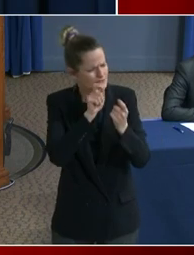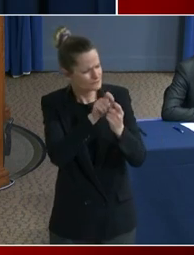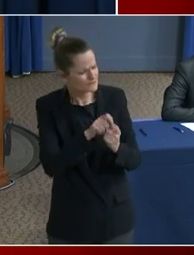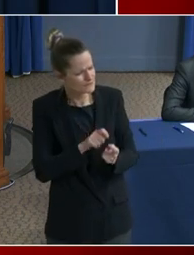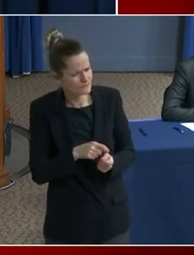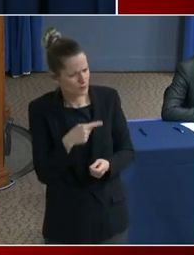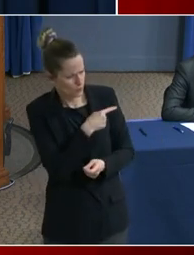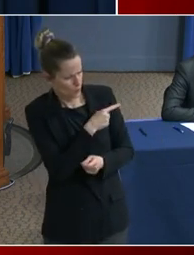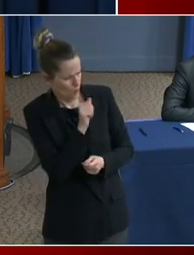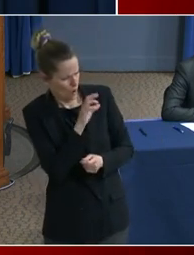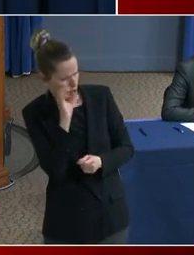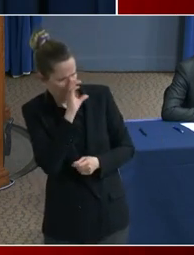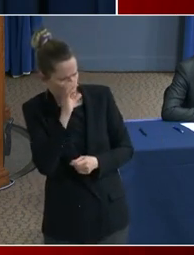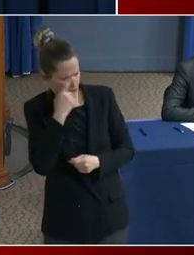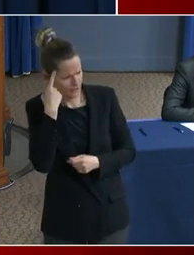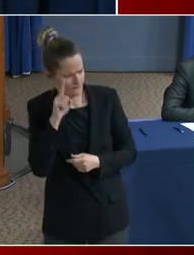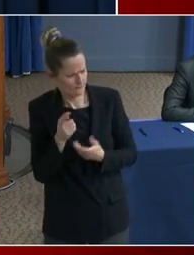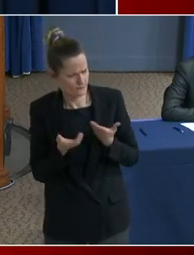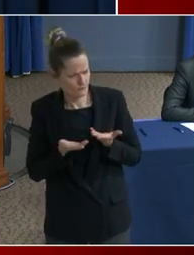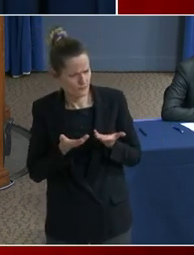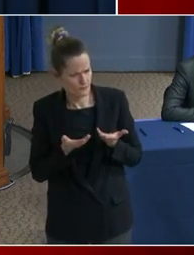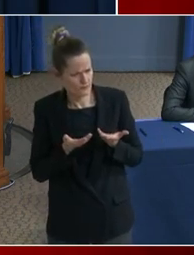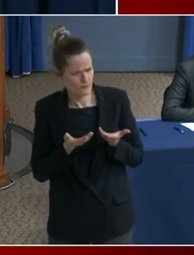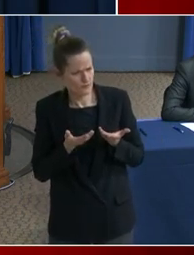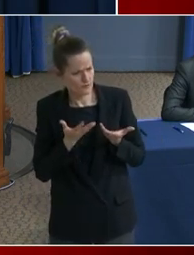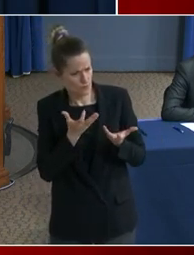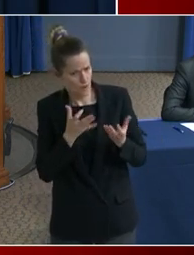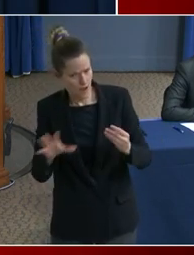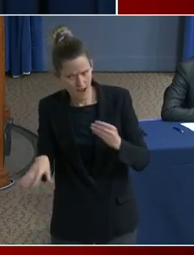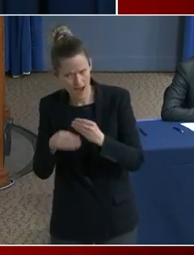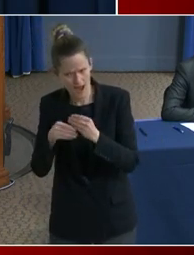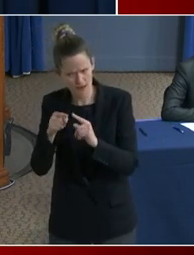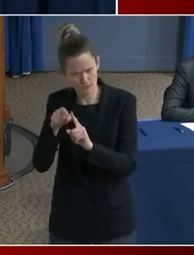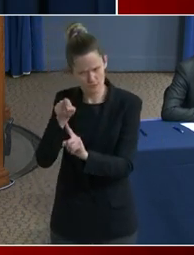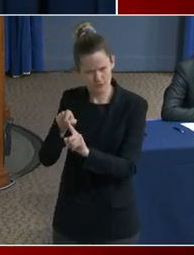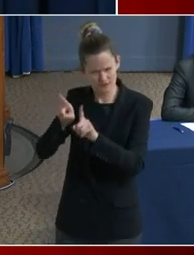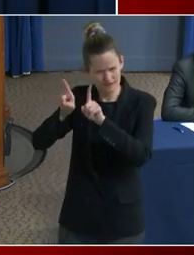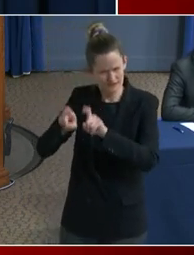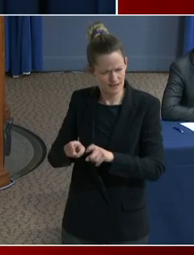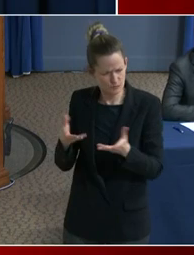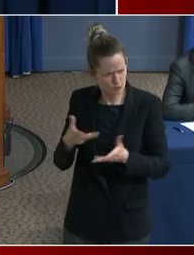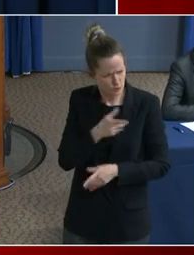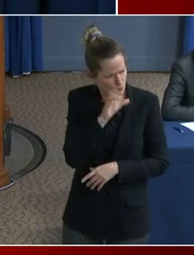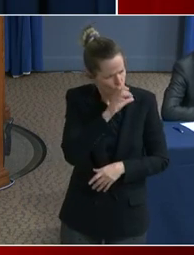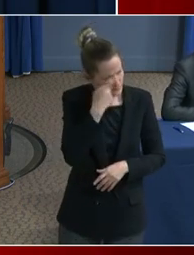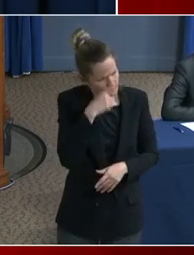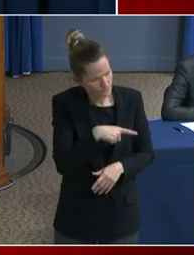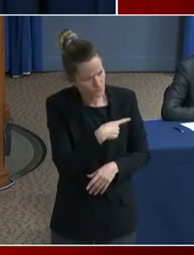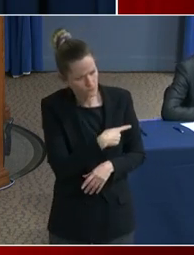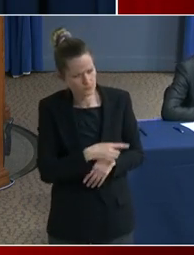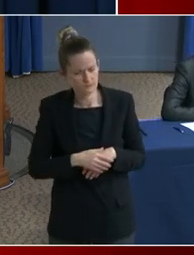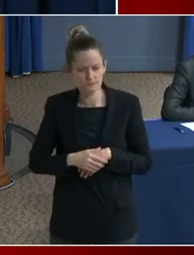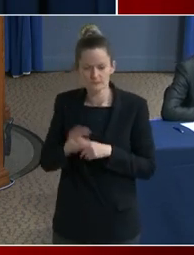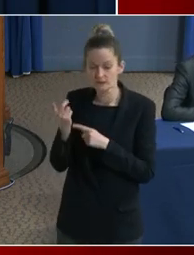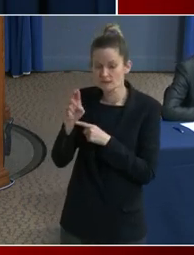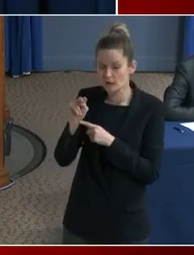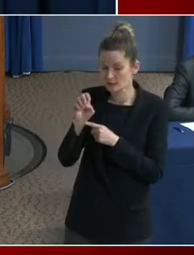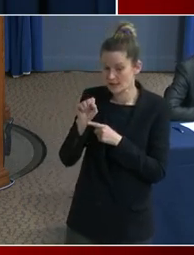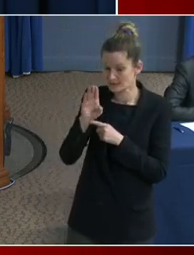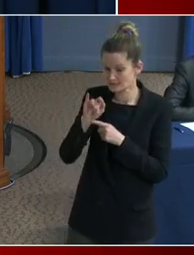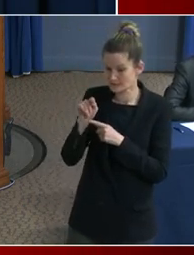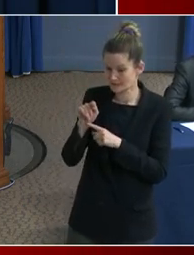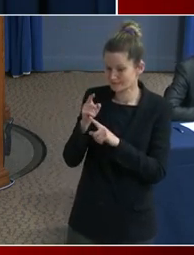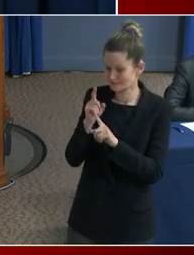seeking in addition to self-test kits, and how many? Yeah, so it depends on the product, right? So I think